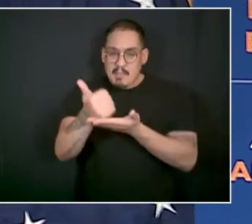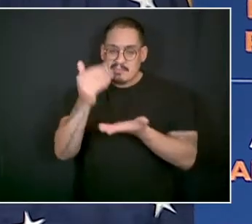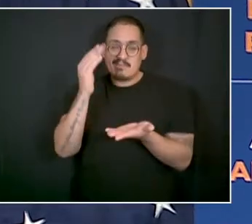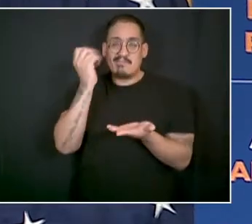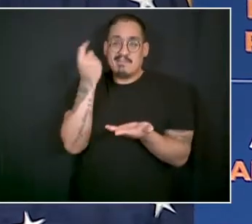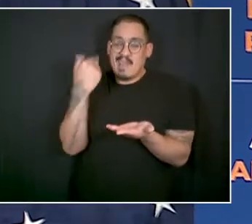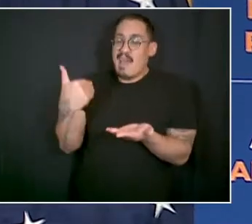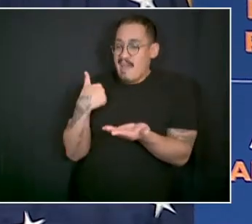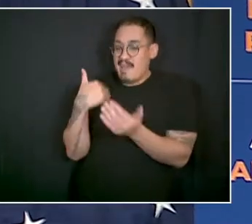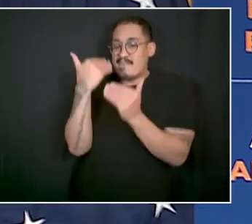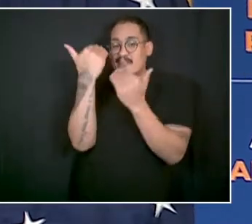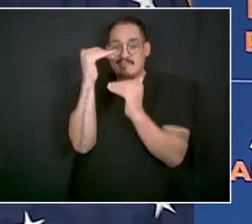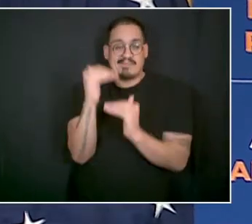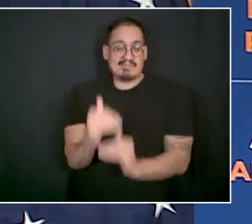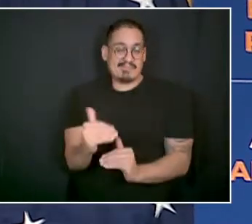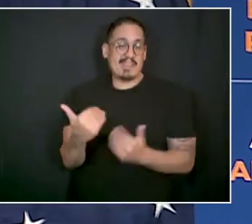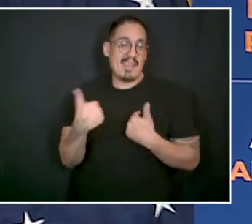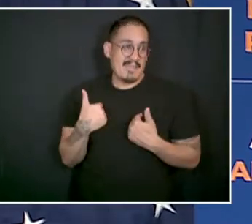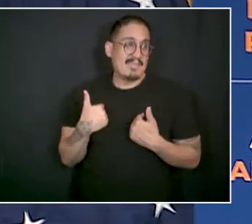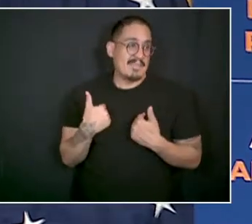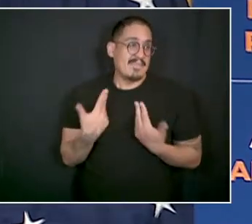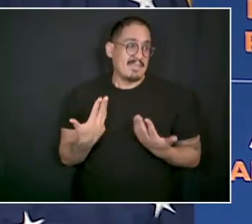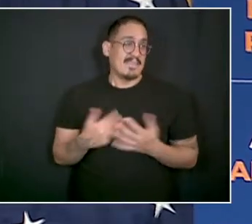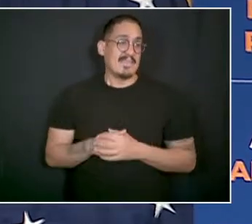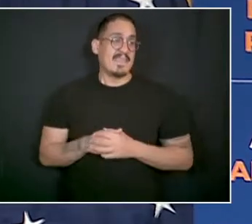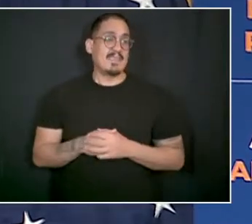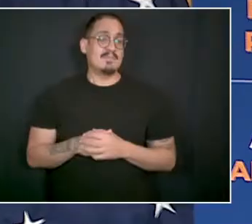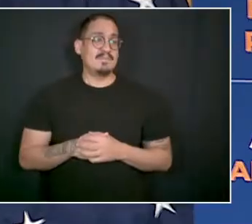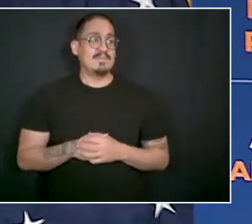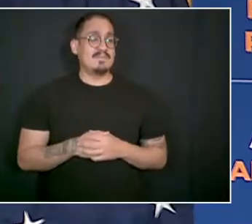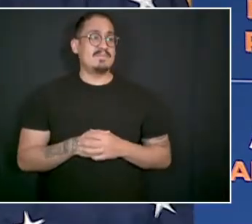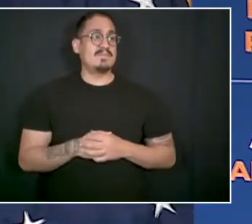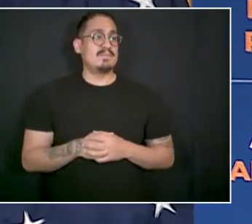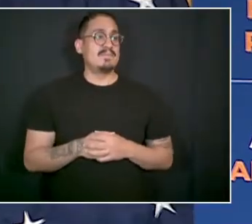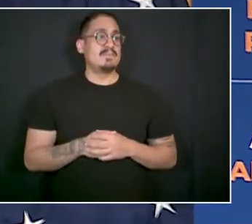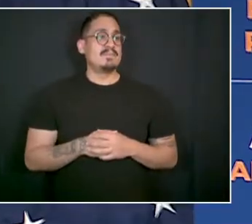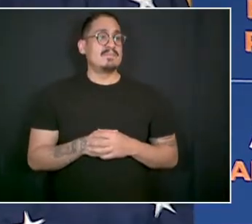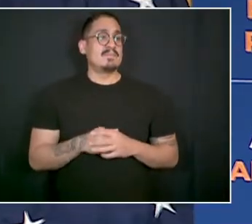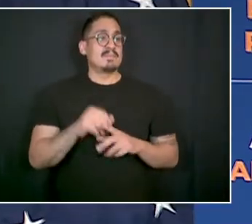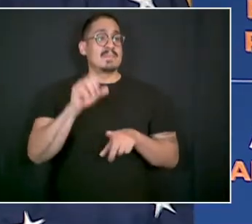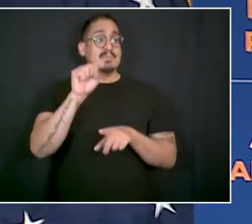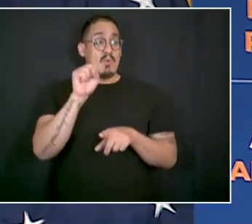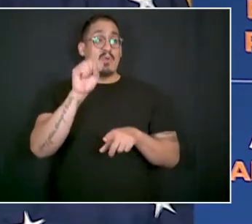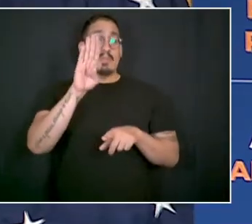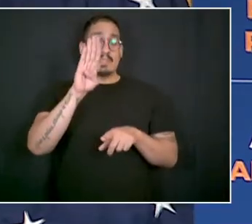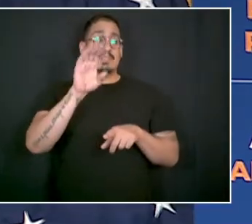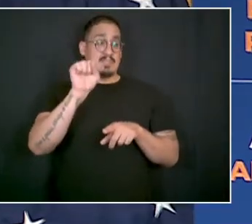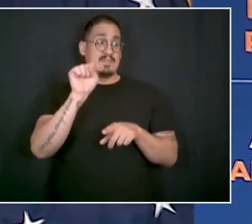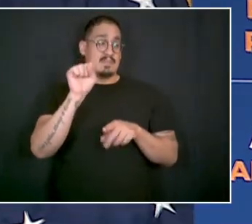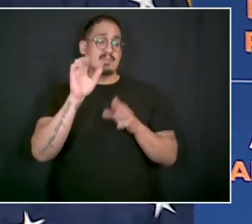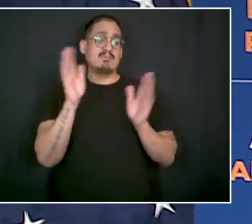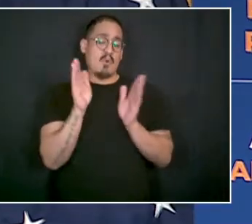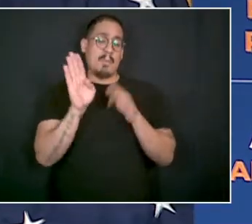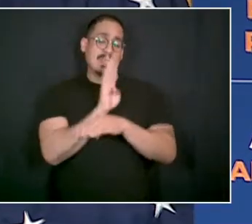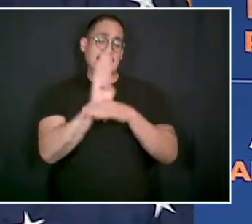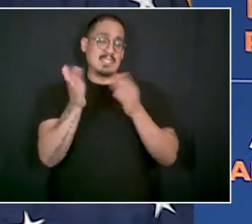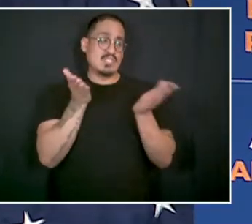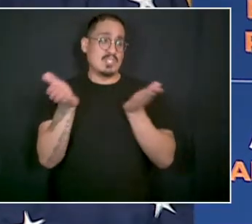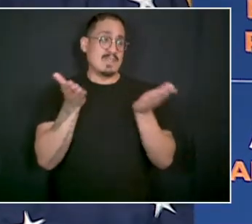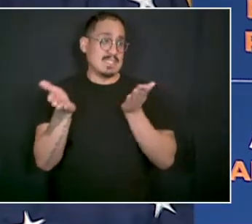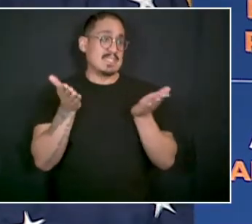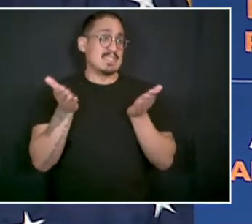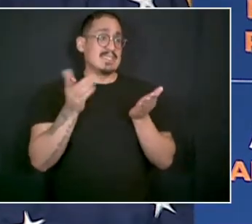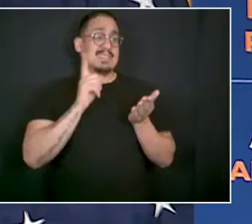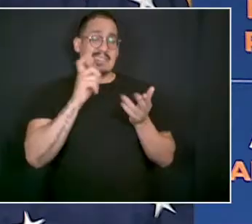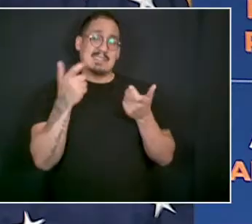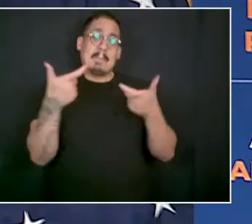we've done some major things around small businesses, because that's important. We have one of the largest numbers of small businesses in the history